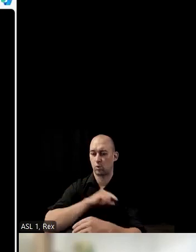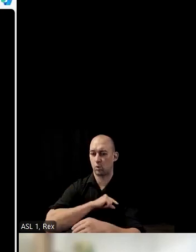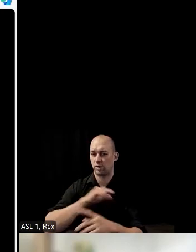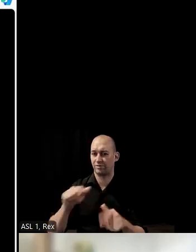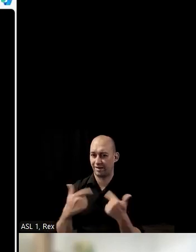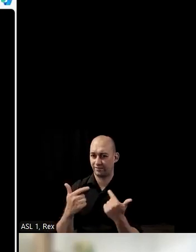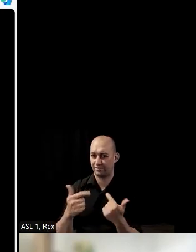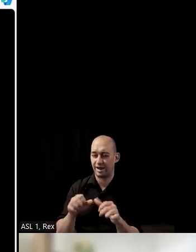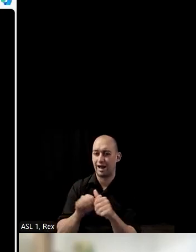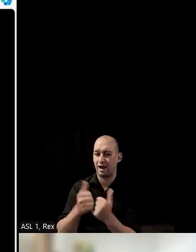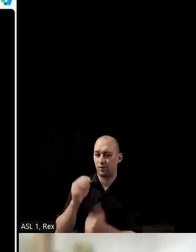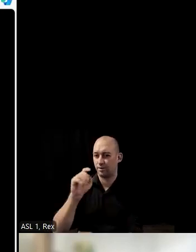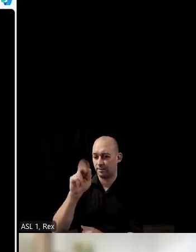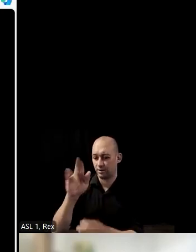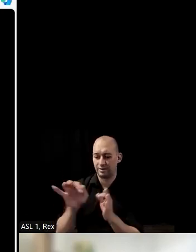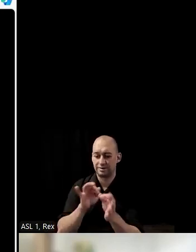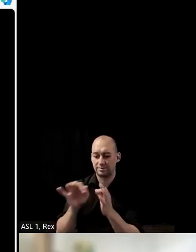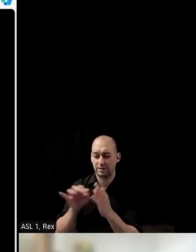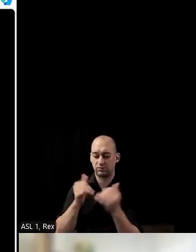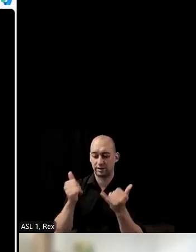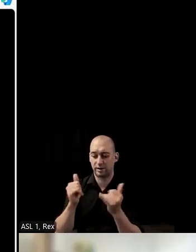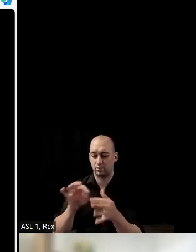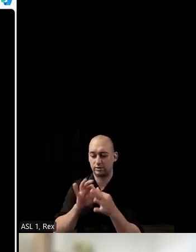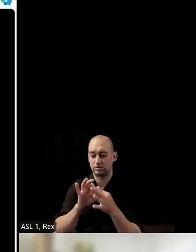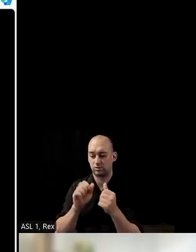Mary describe their current relationship with their friends?